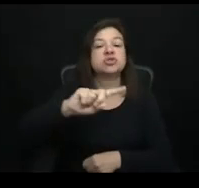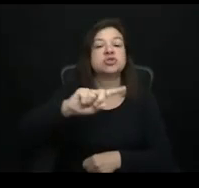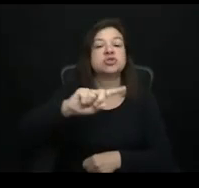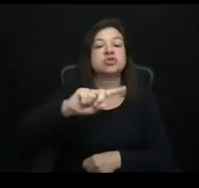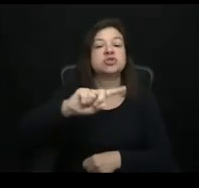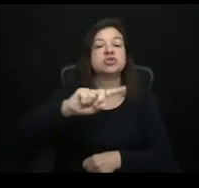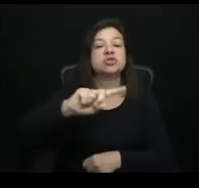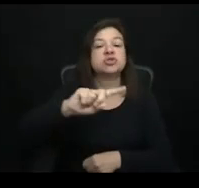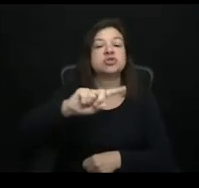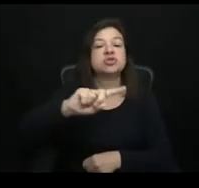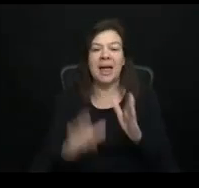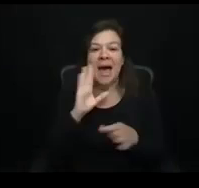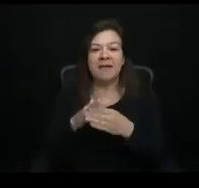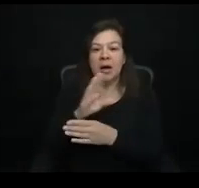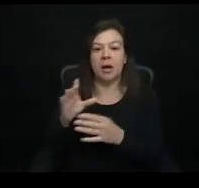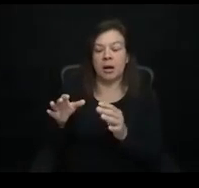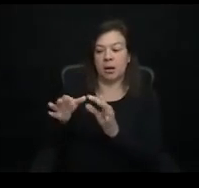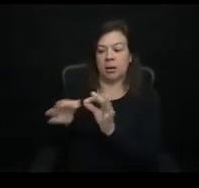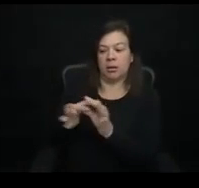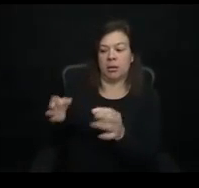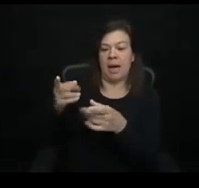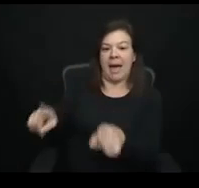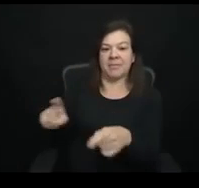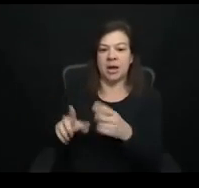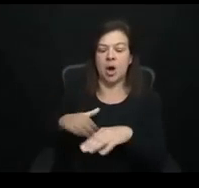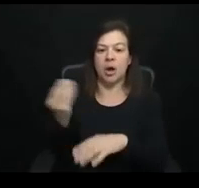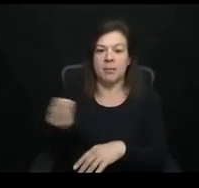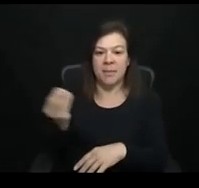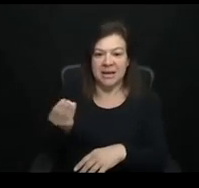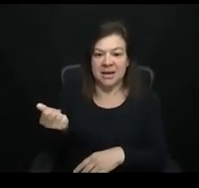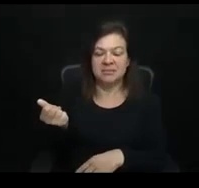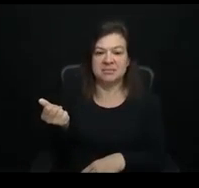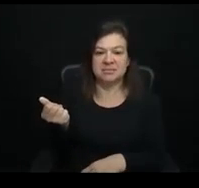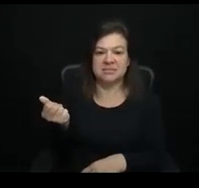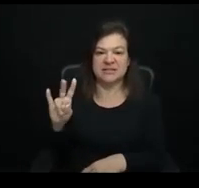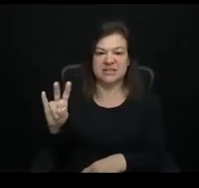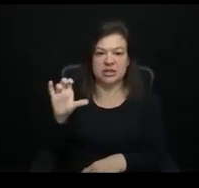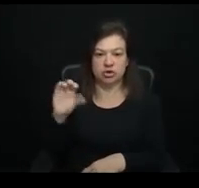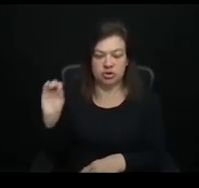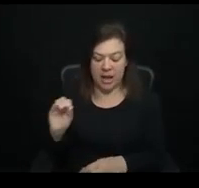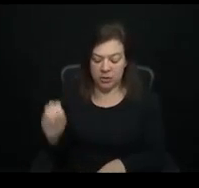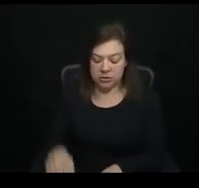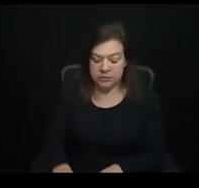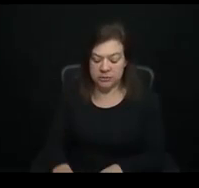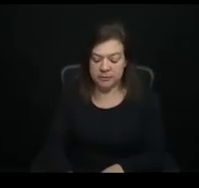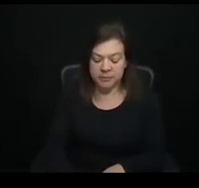briefing at 1700 on Monday. At this point, the managers of the land, whether it's